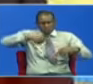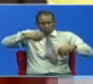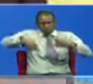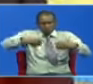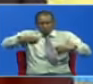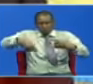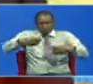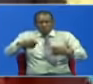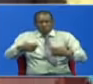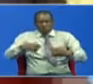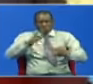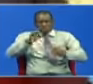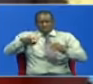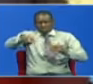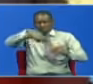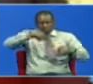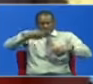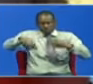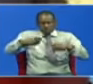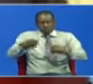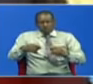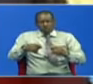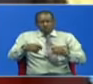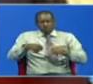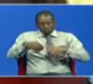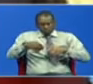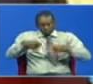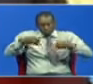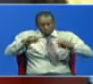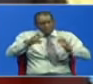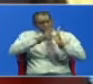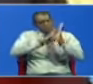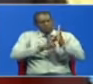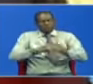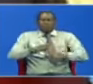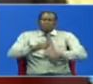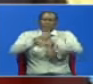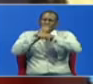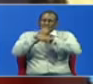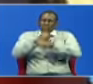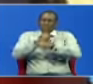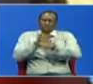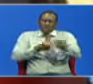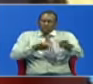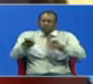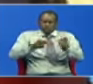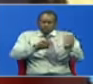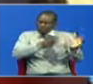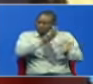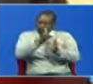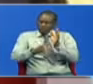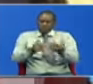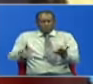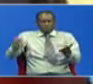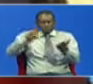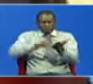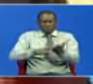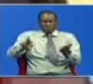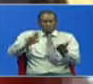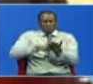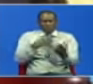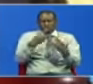the containment measures, the infection prevention and control measures that we have repeatedly talked